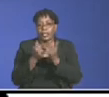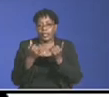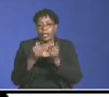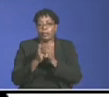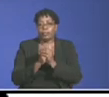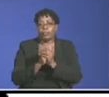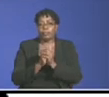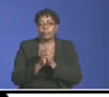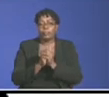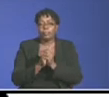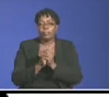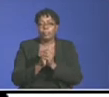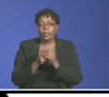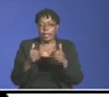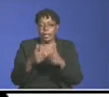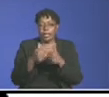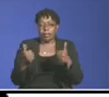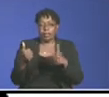on a separate date?